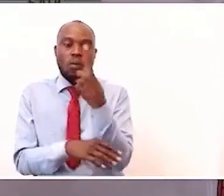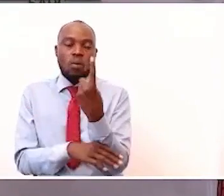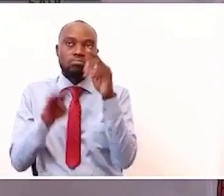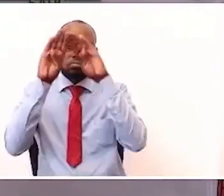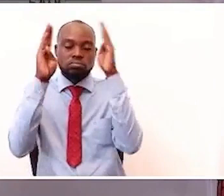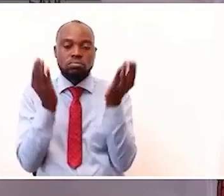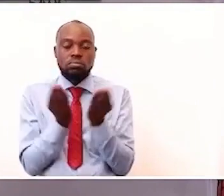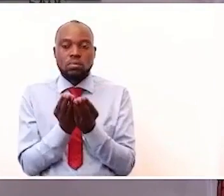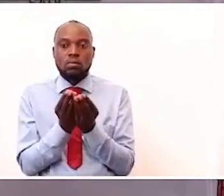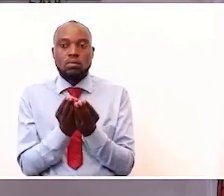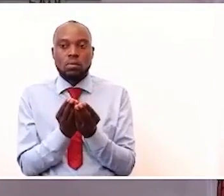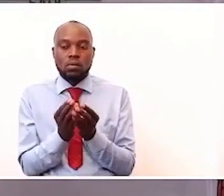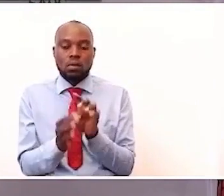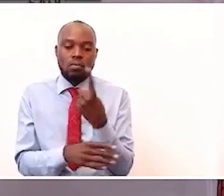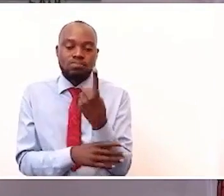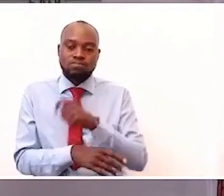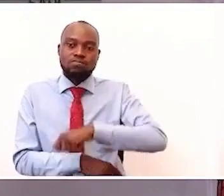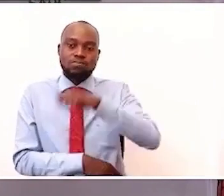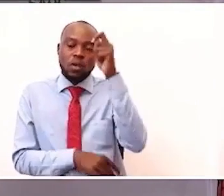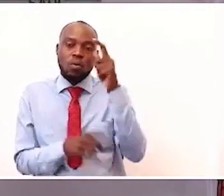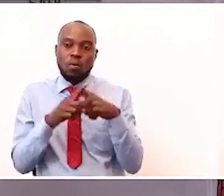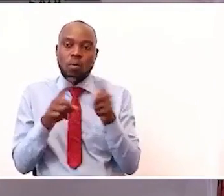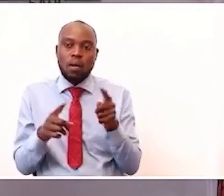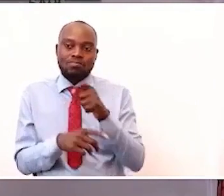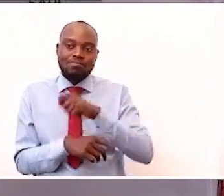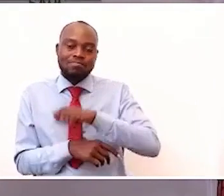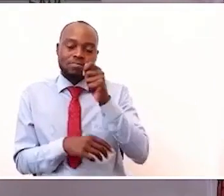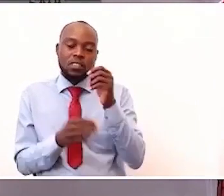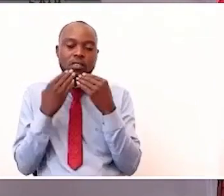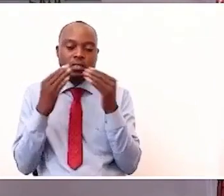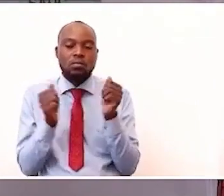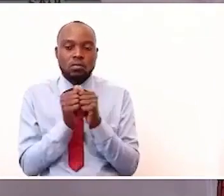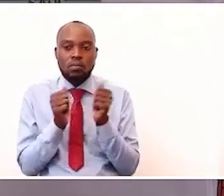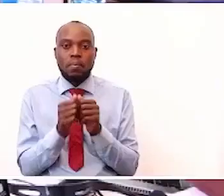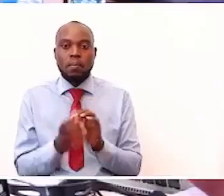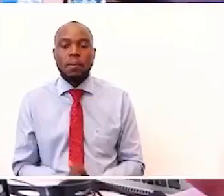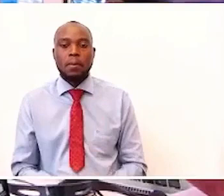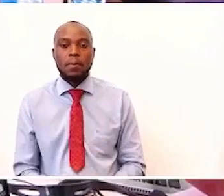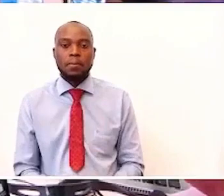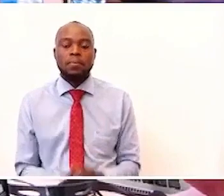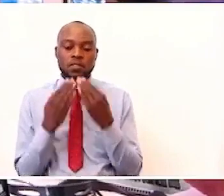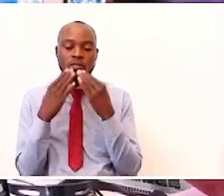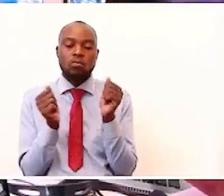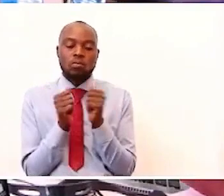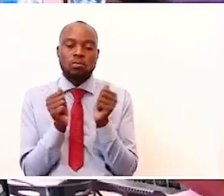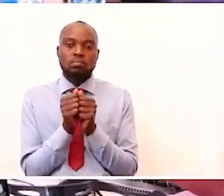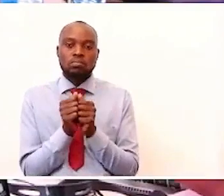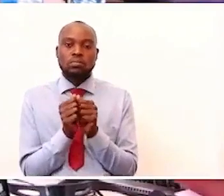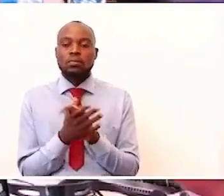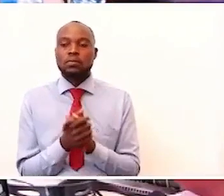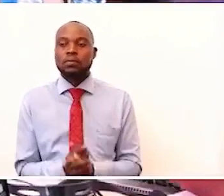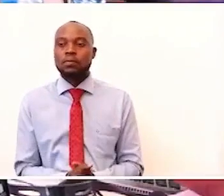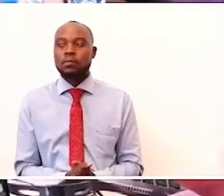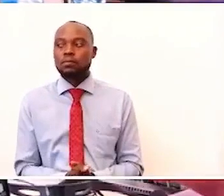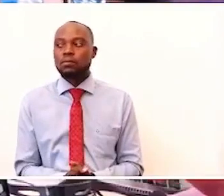one prosperity, and one shared prosperity. Thank you. Thank you. Thank you very much, Patrick. Luckystar,